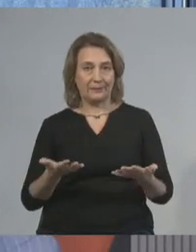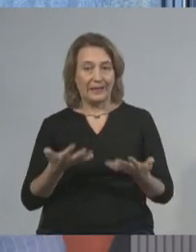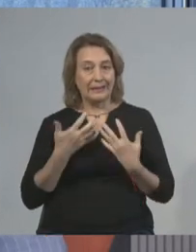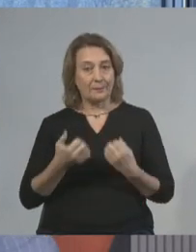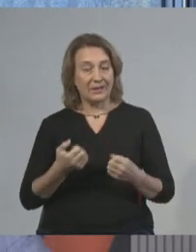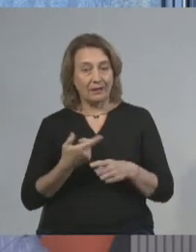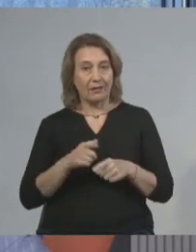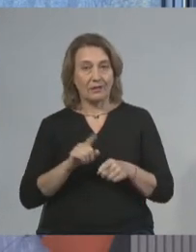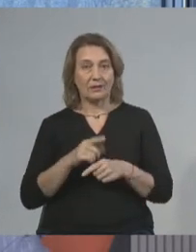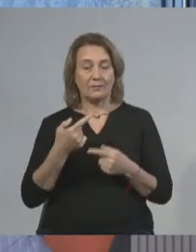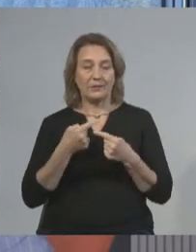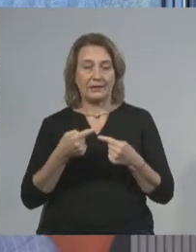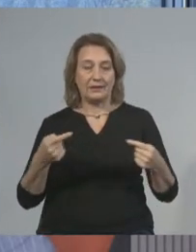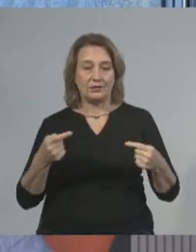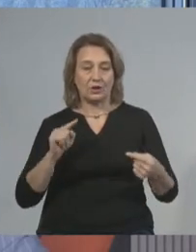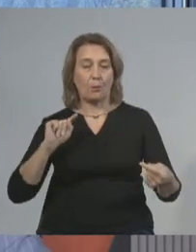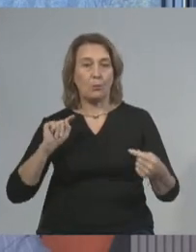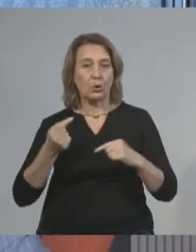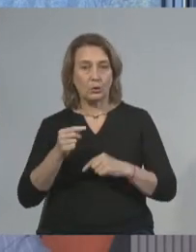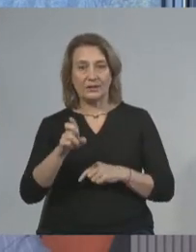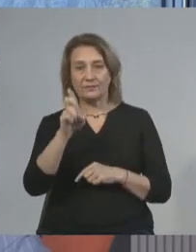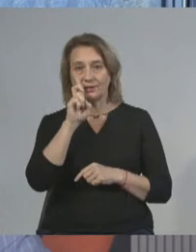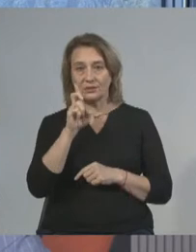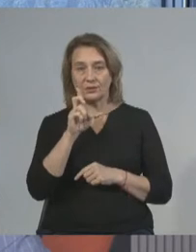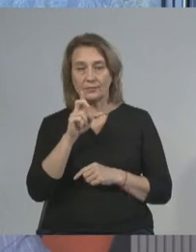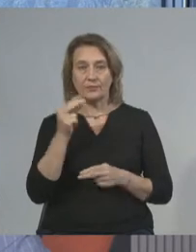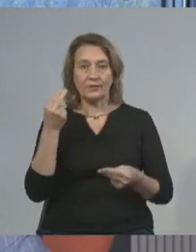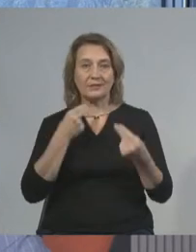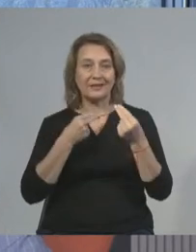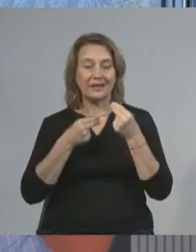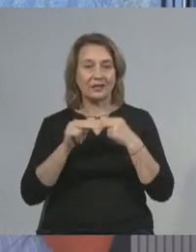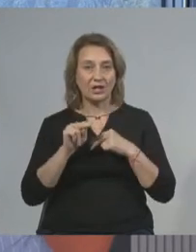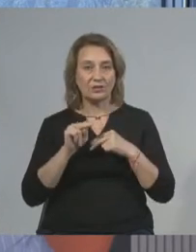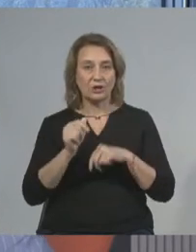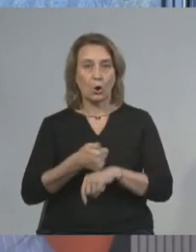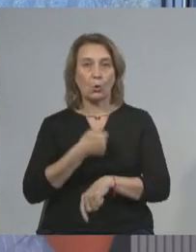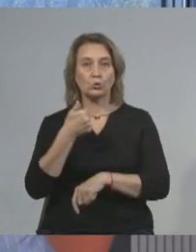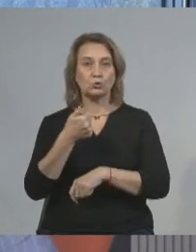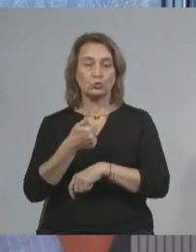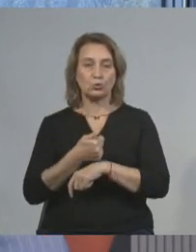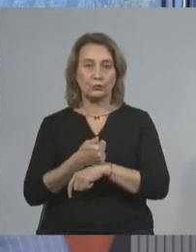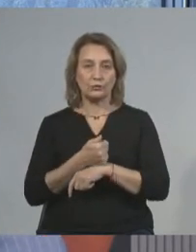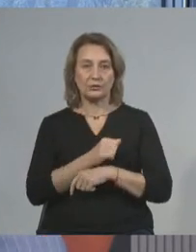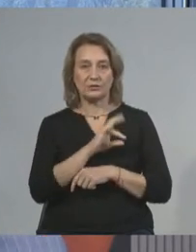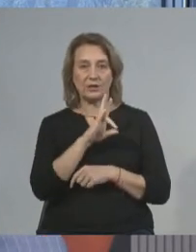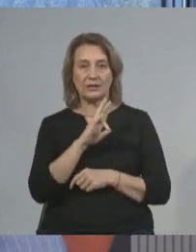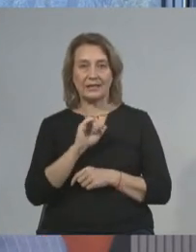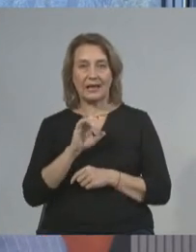soviet times so these are operations which are aimed at other countries